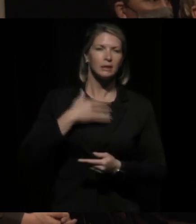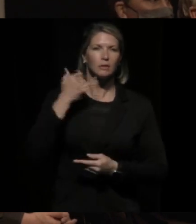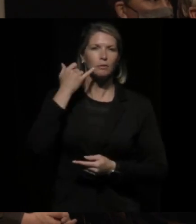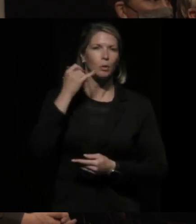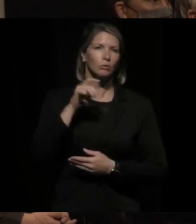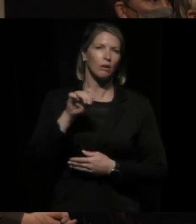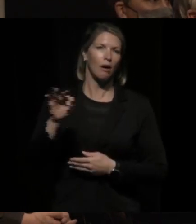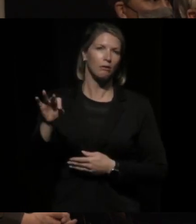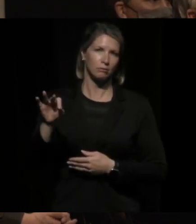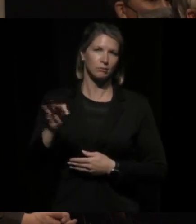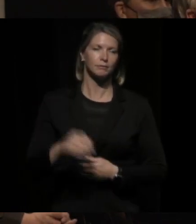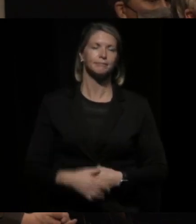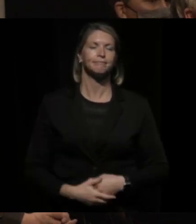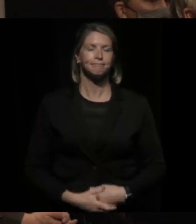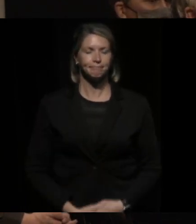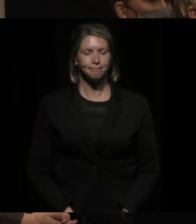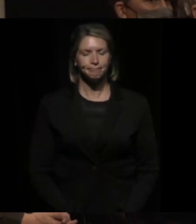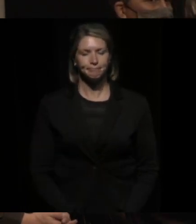off.